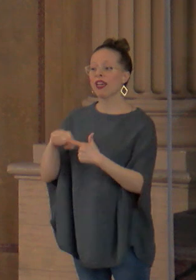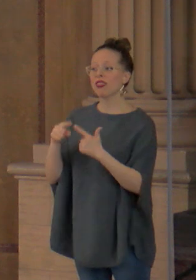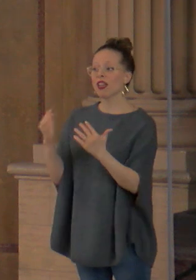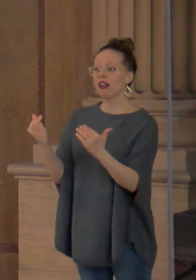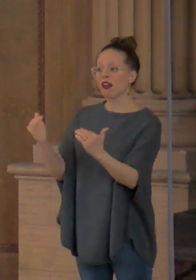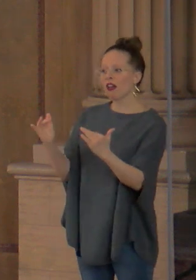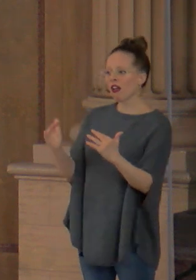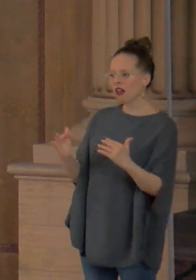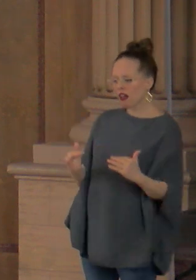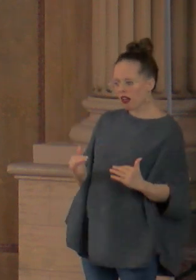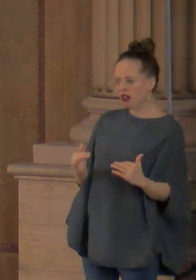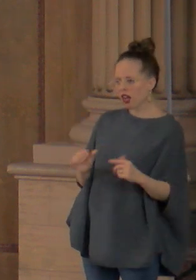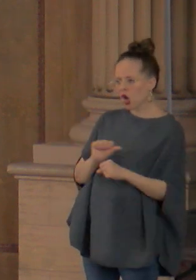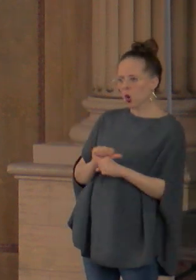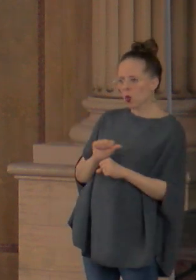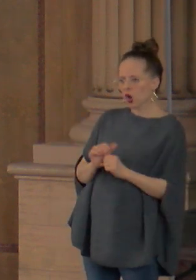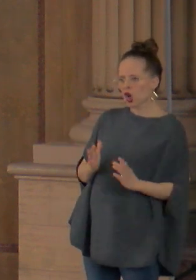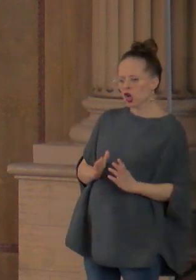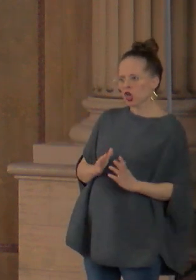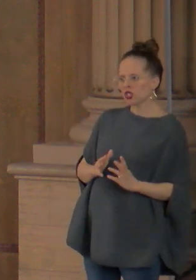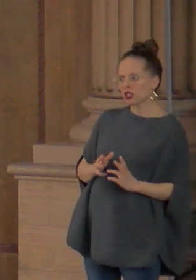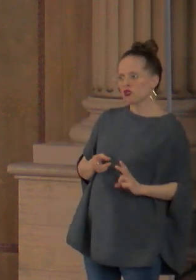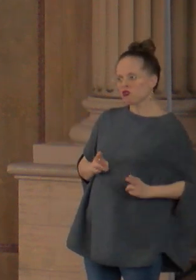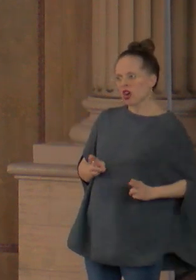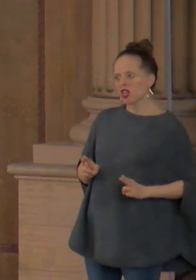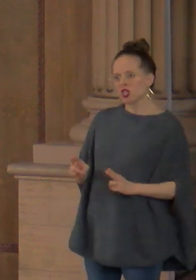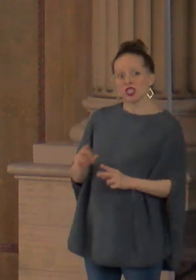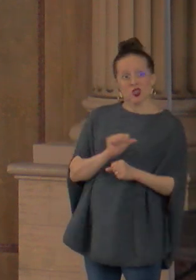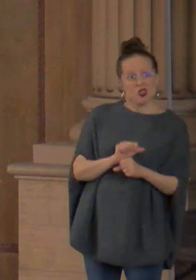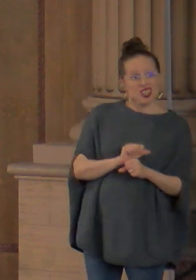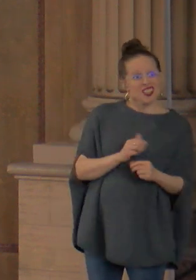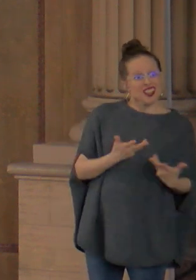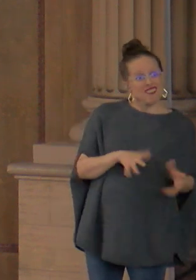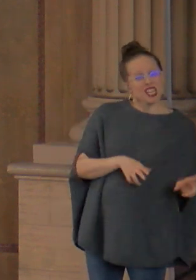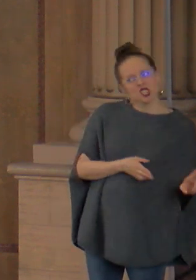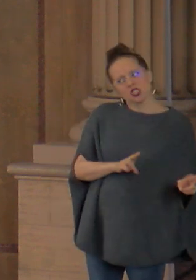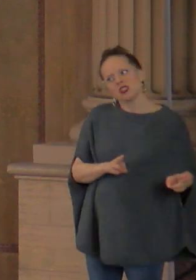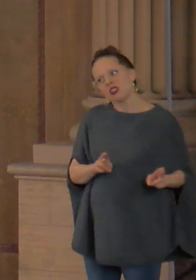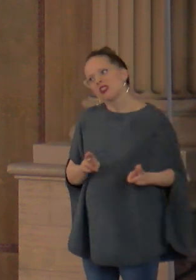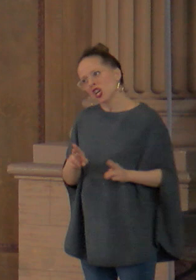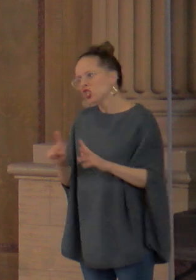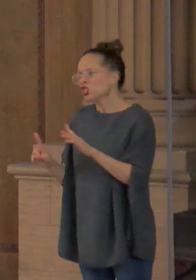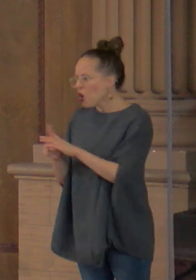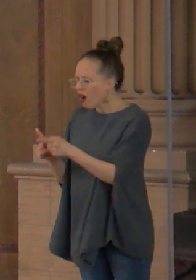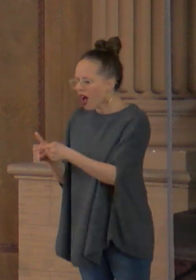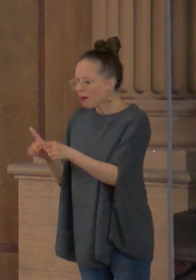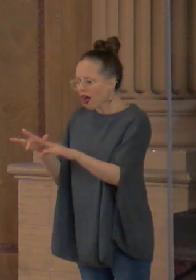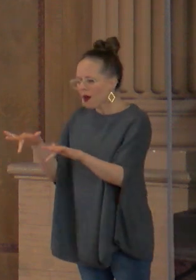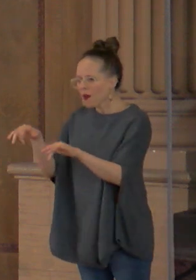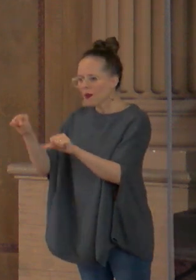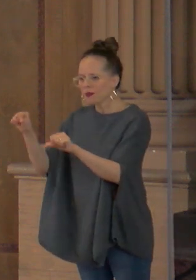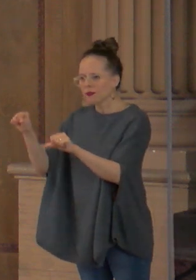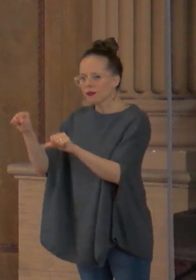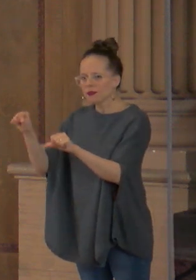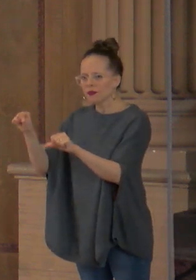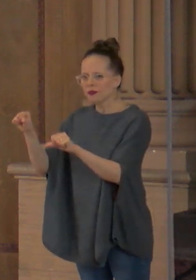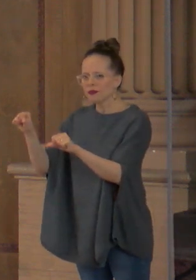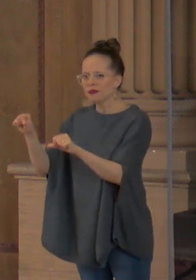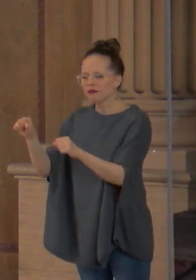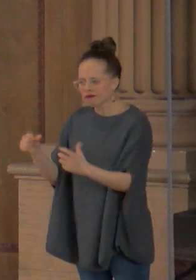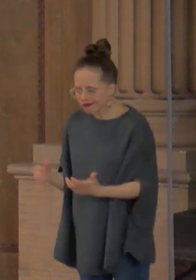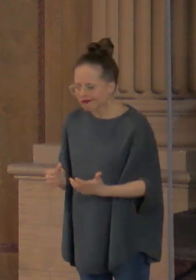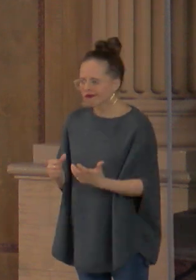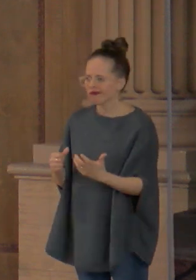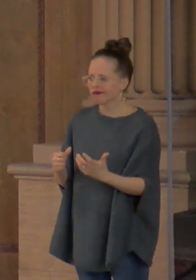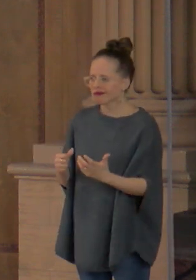or the low level workers and they would get there late whenever the boss would let them off of work and by the time they show up there's nothing left over. They walk in